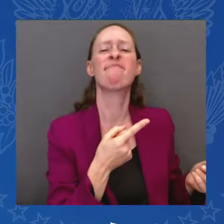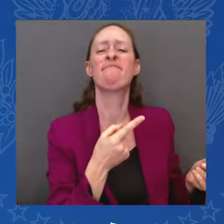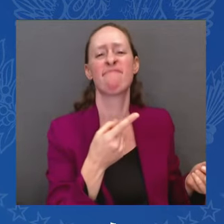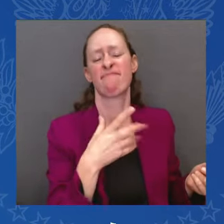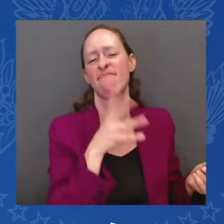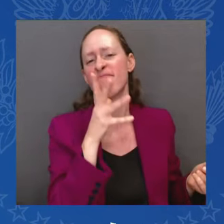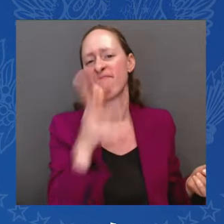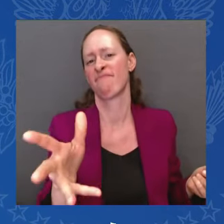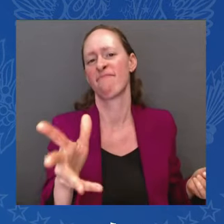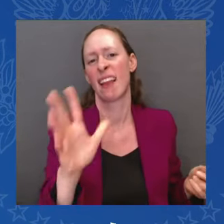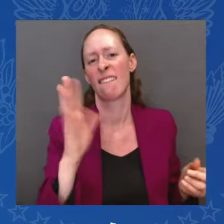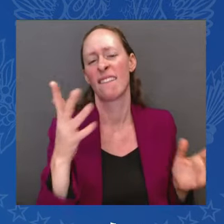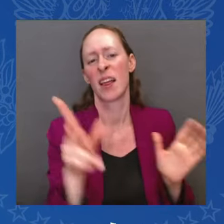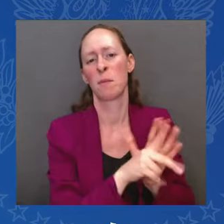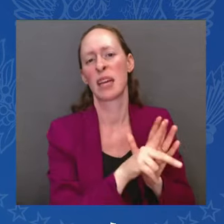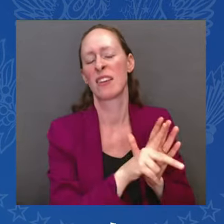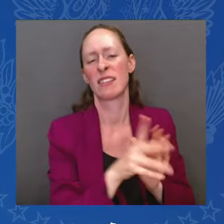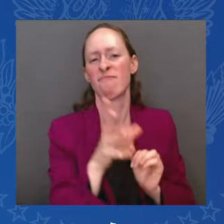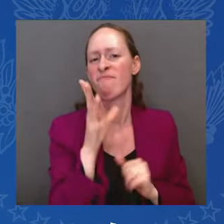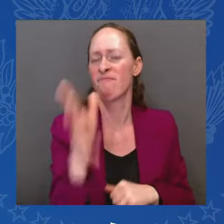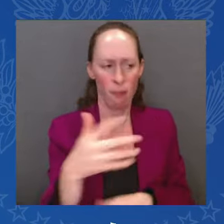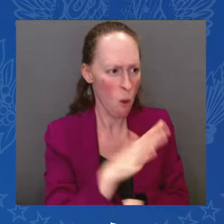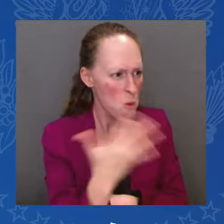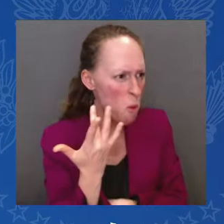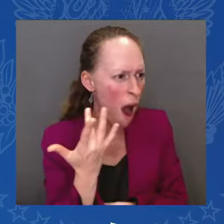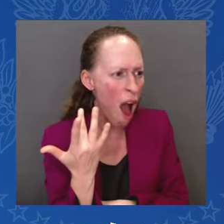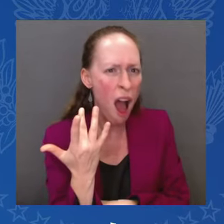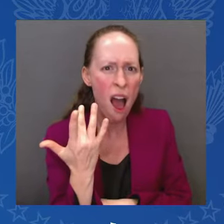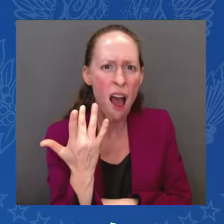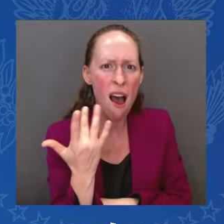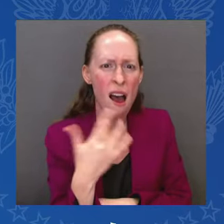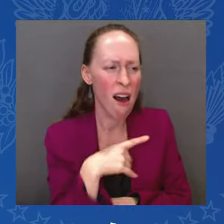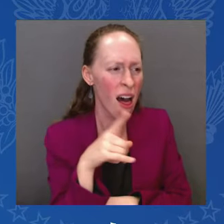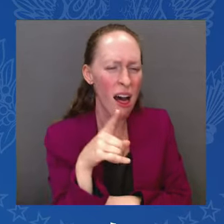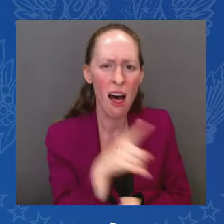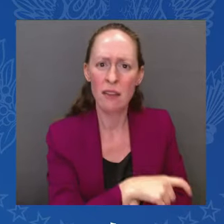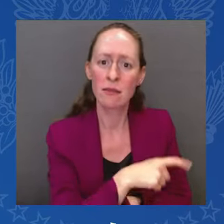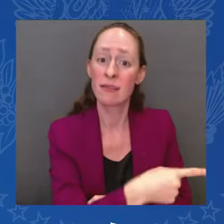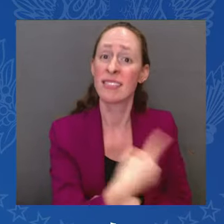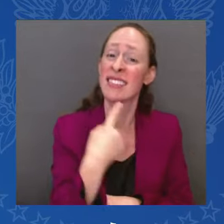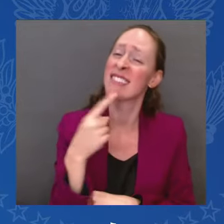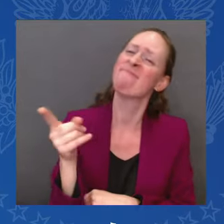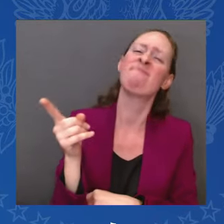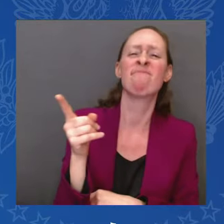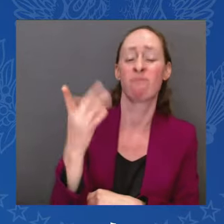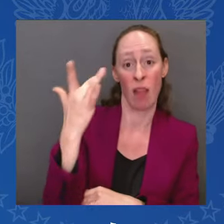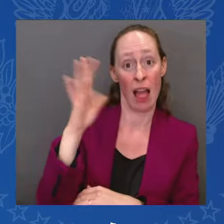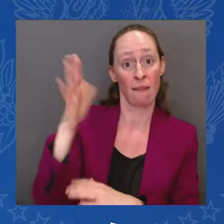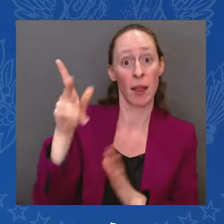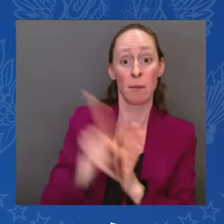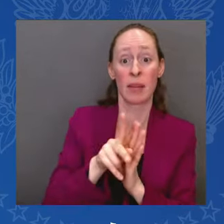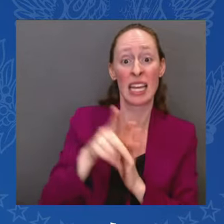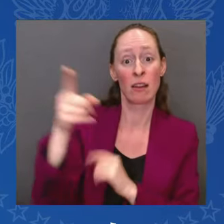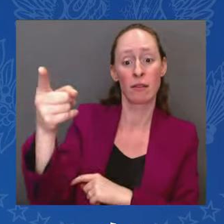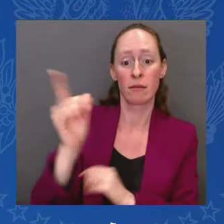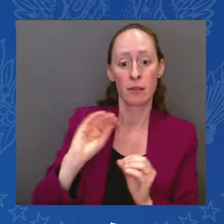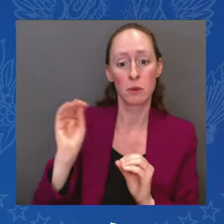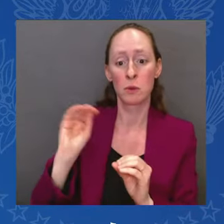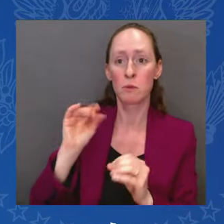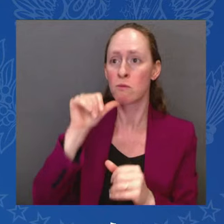"Why, honey?" I asked. "Because in fifth period, there's no closet."